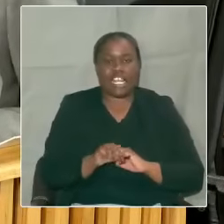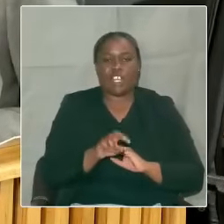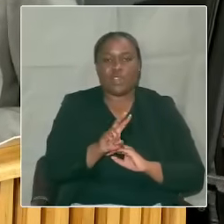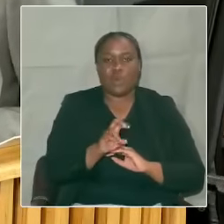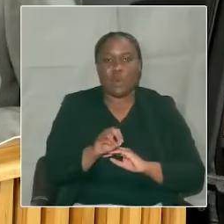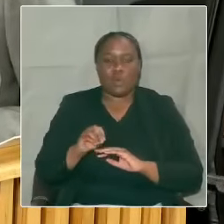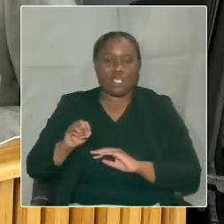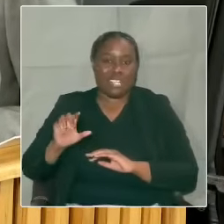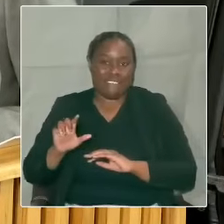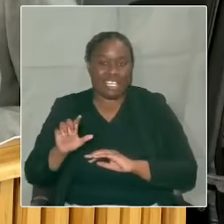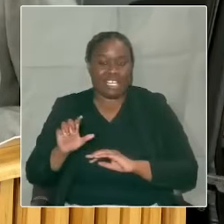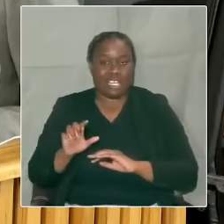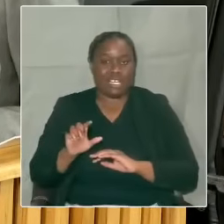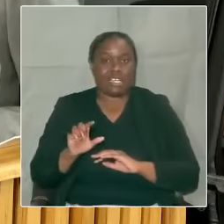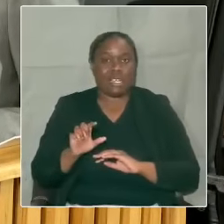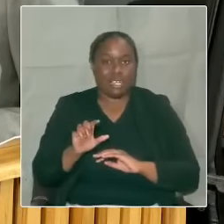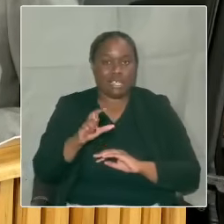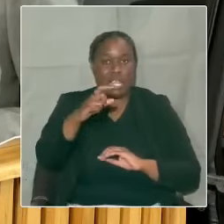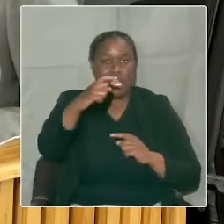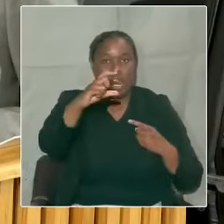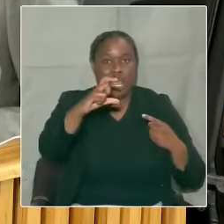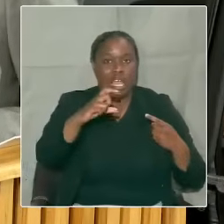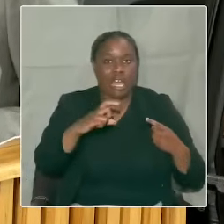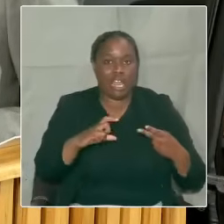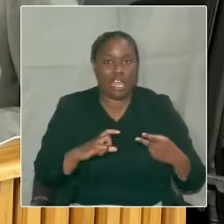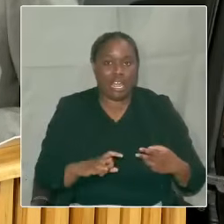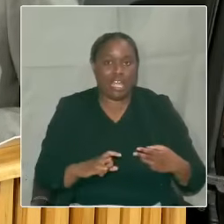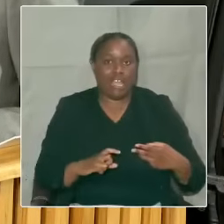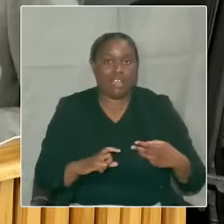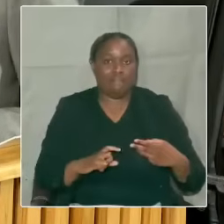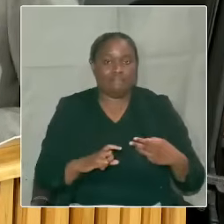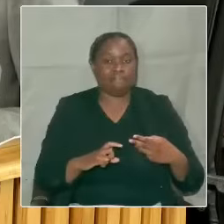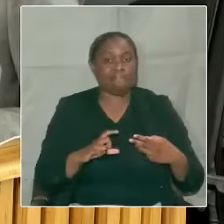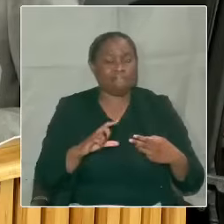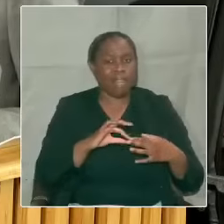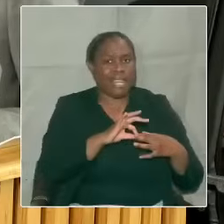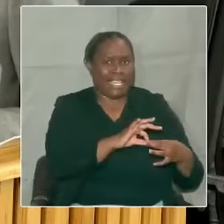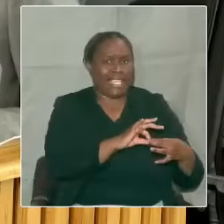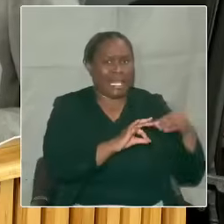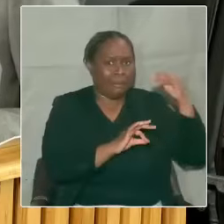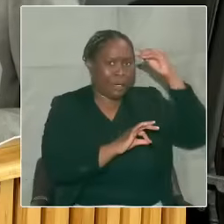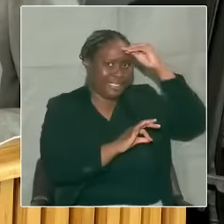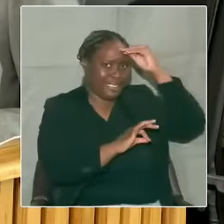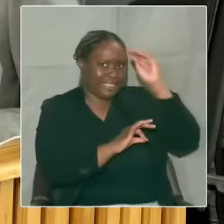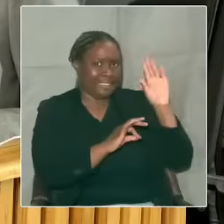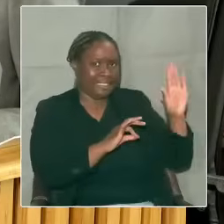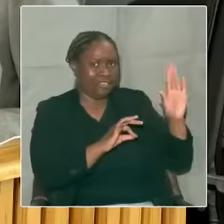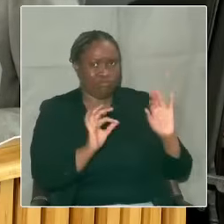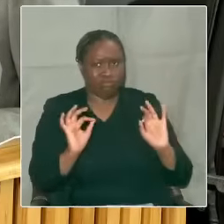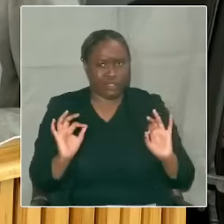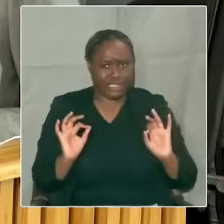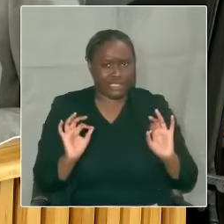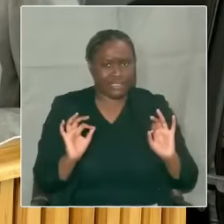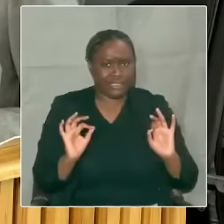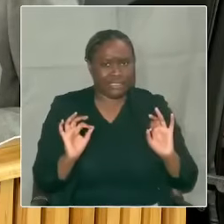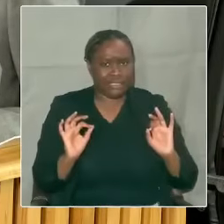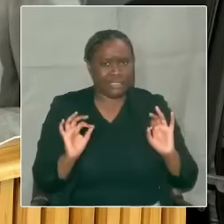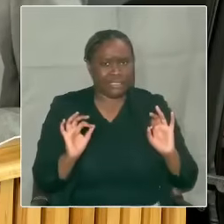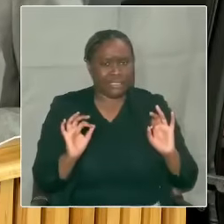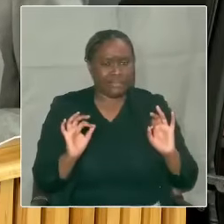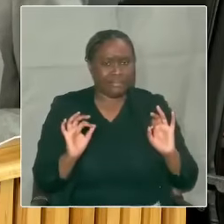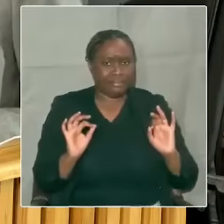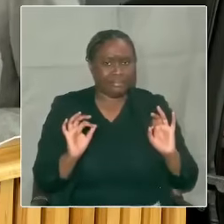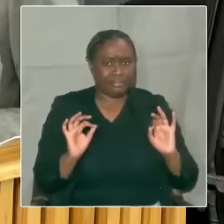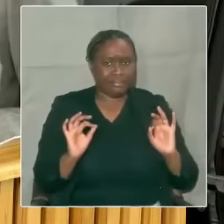you say they also deal with matters relating to the police service, insofar as